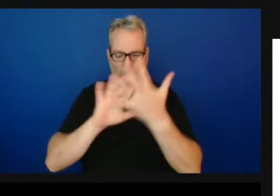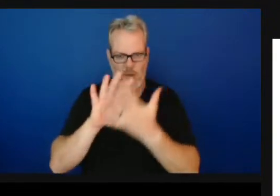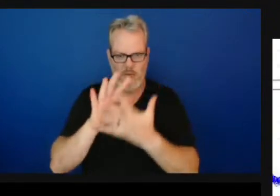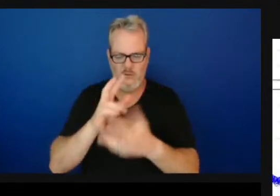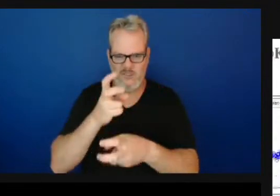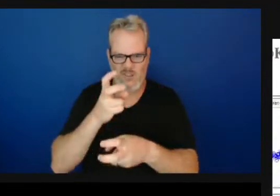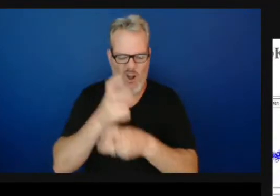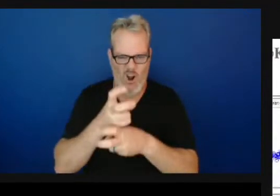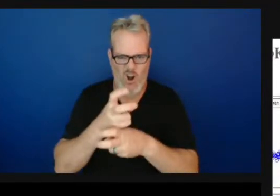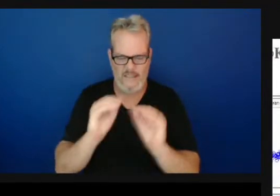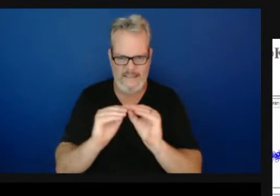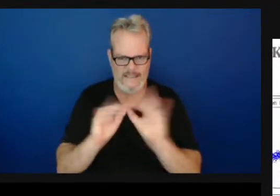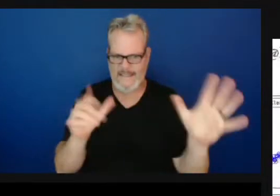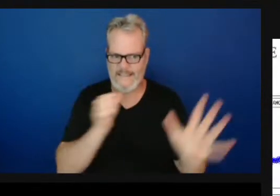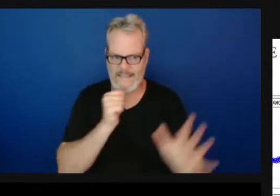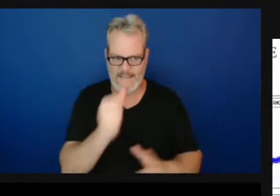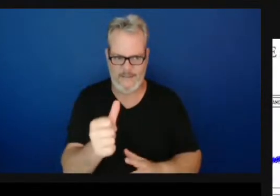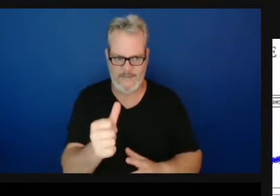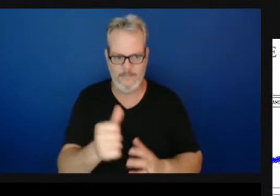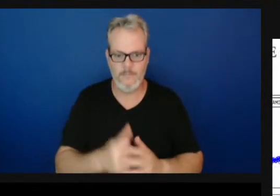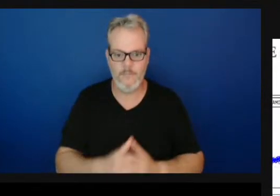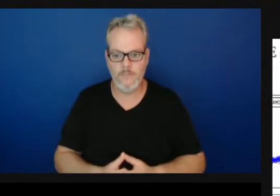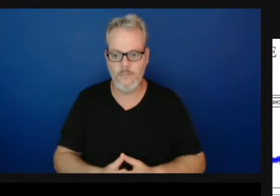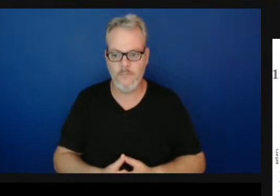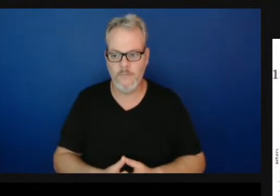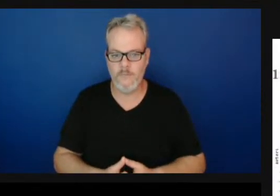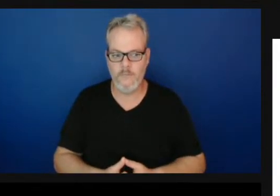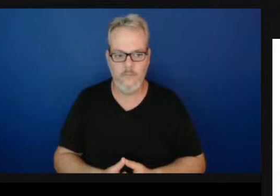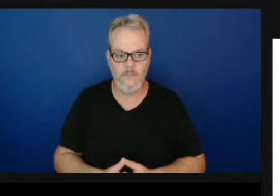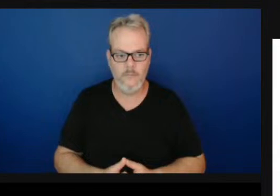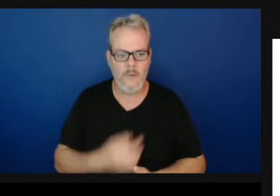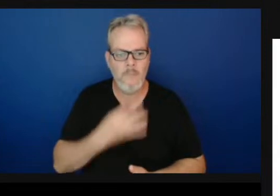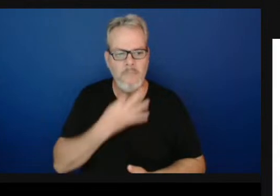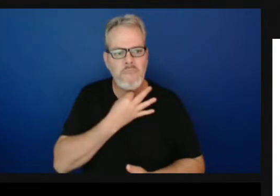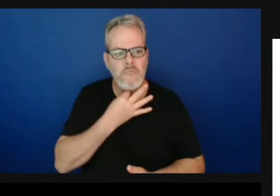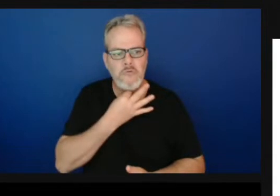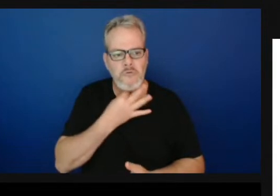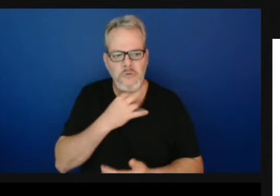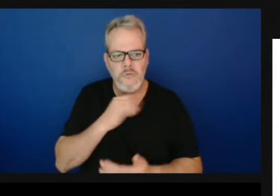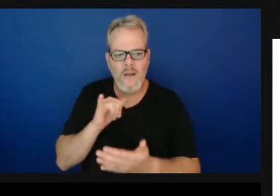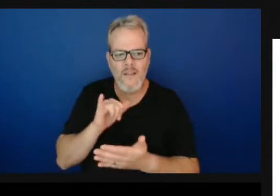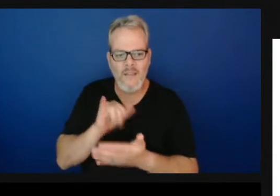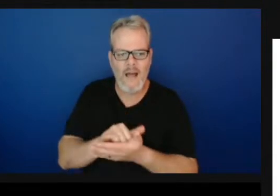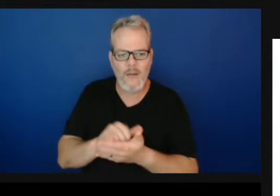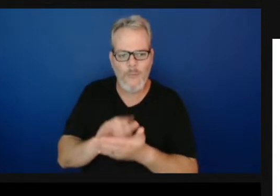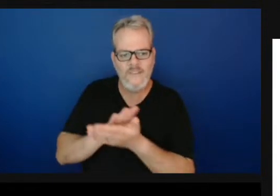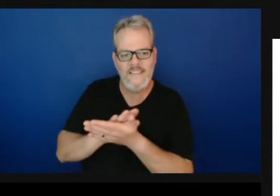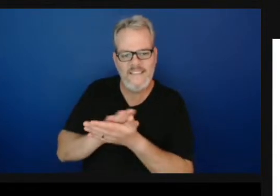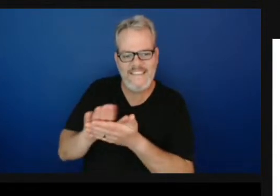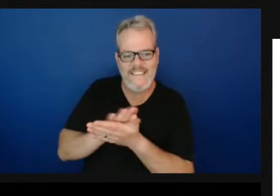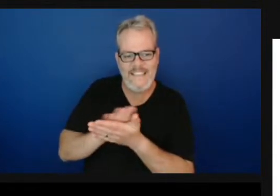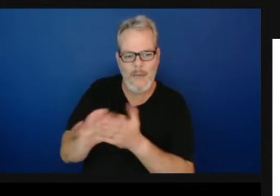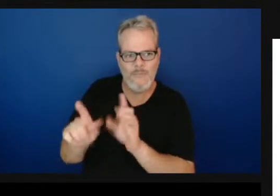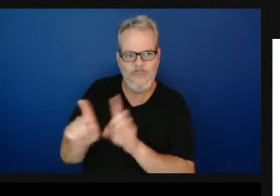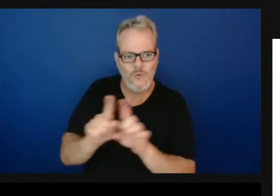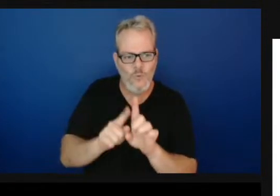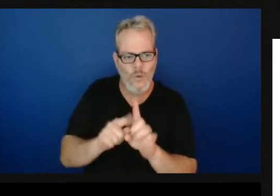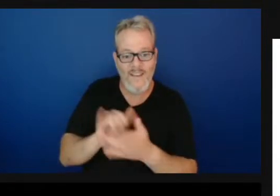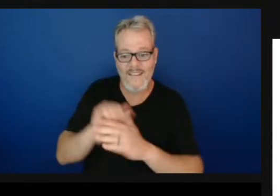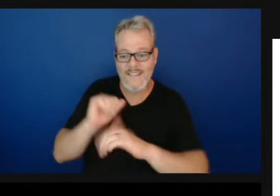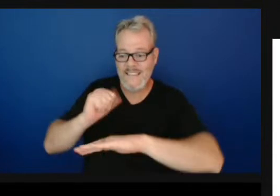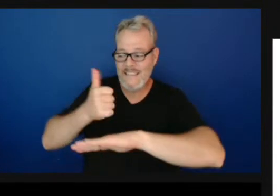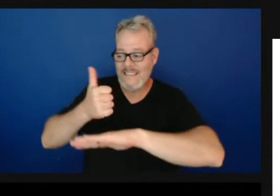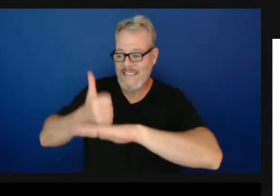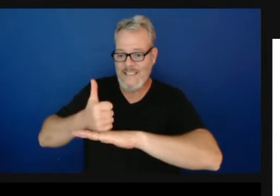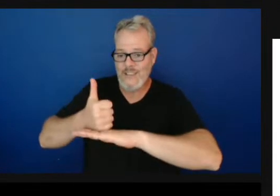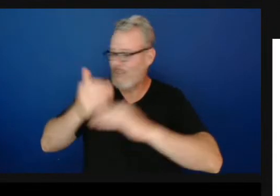mouth there, Middle East rift. So I'm curious about that. We'll see if this data gets cleaned up as well. The station that's the next